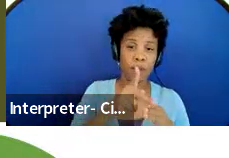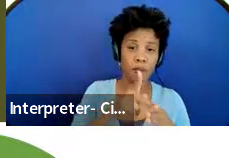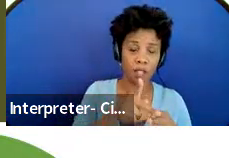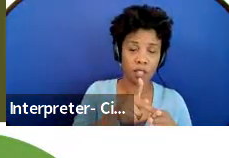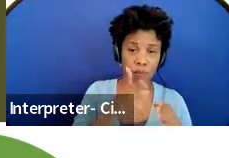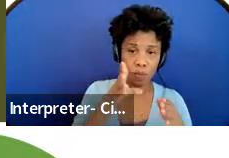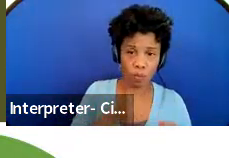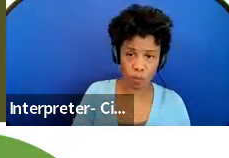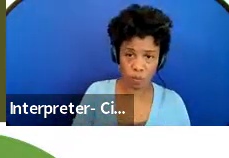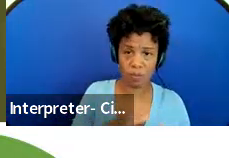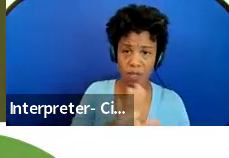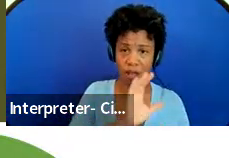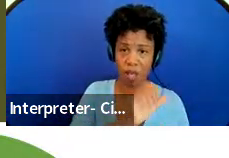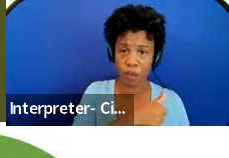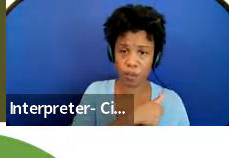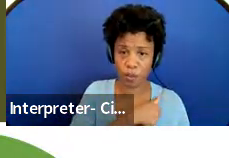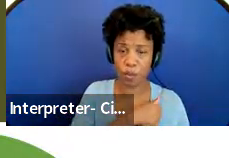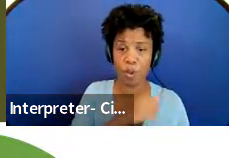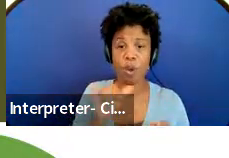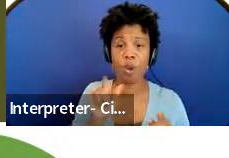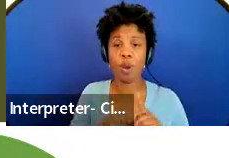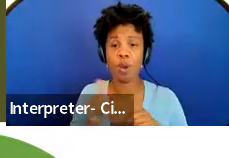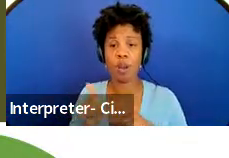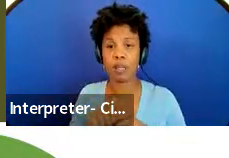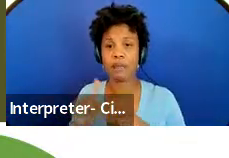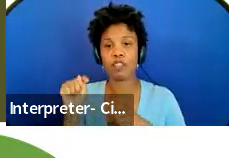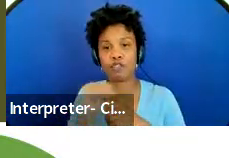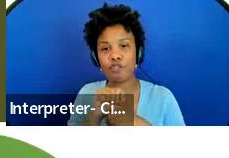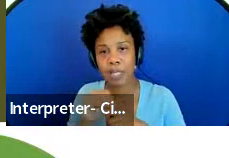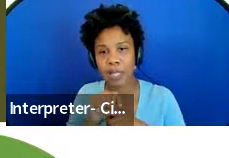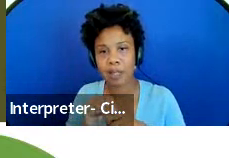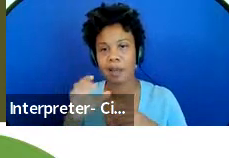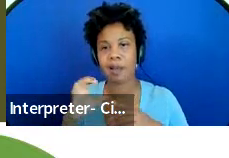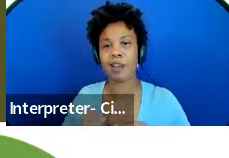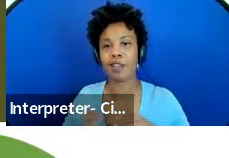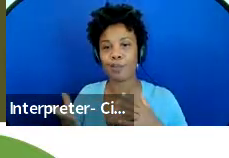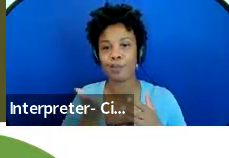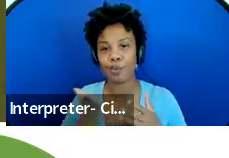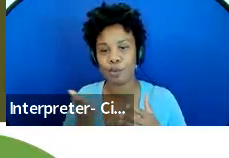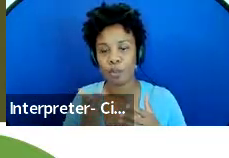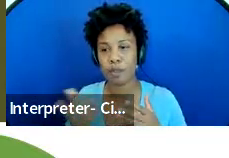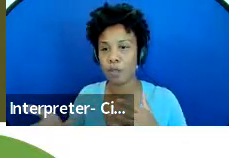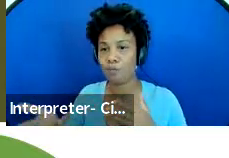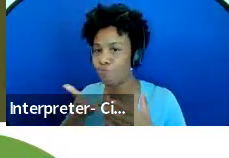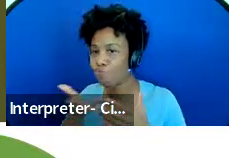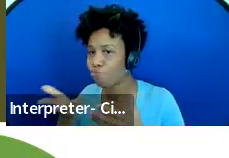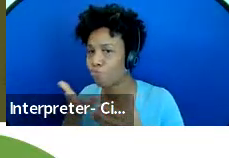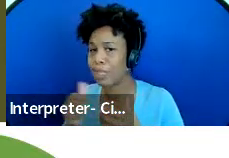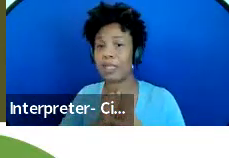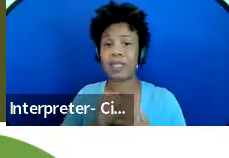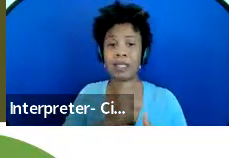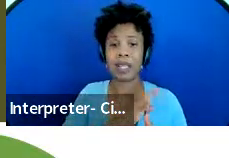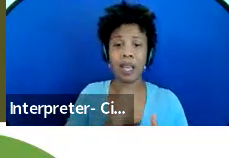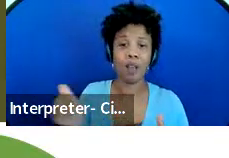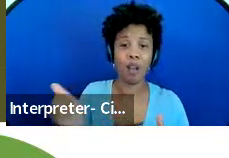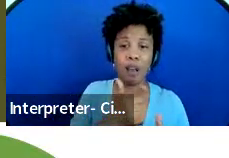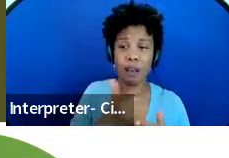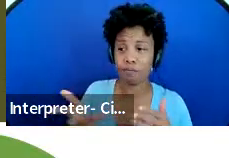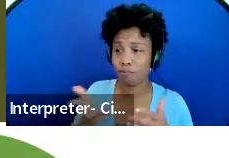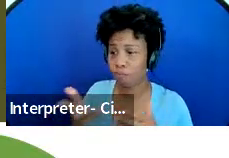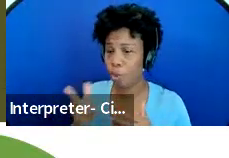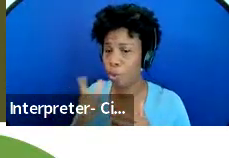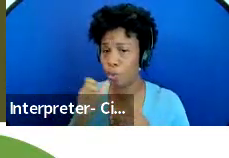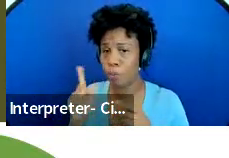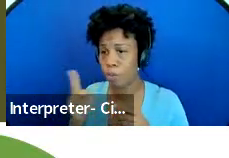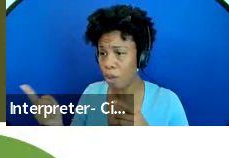customer service among all staff regarding their interactions with people accessing healthcare facilities could improve the experiences